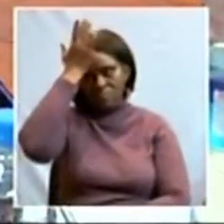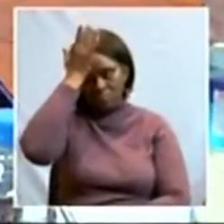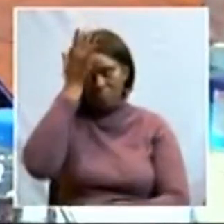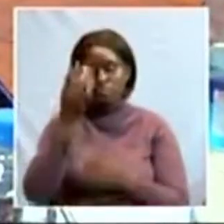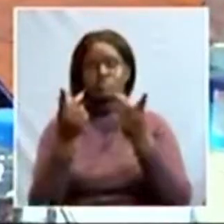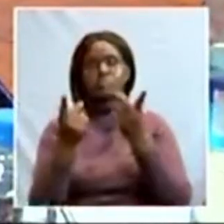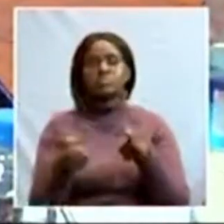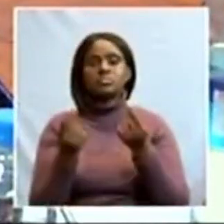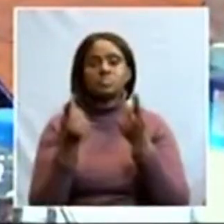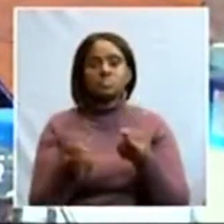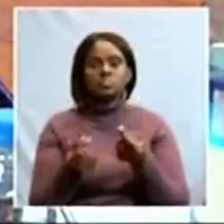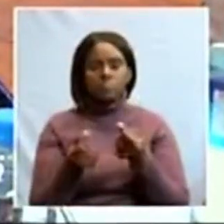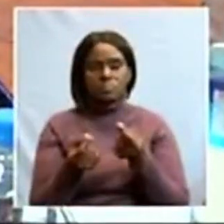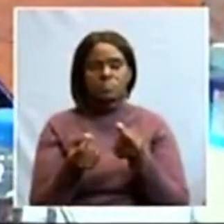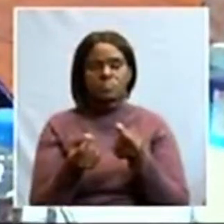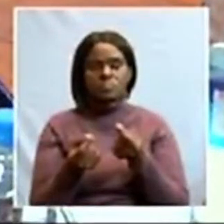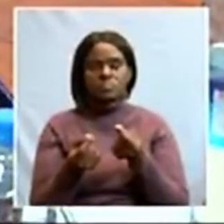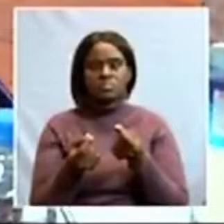regularly.